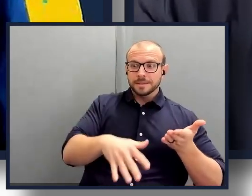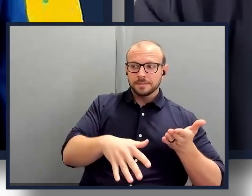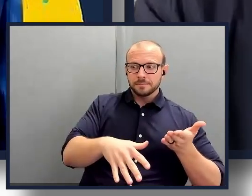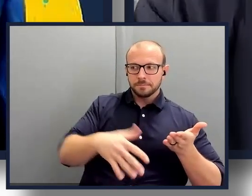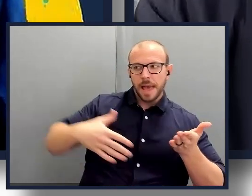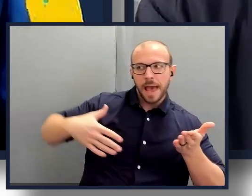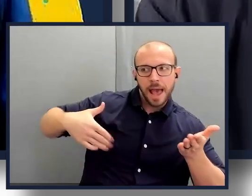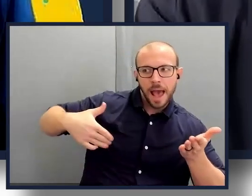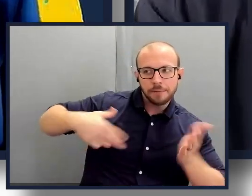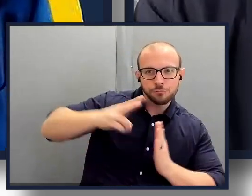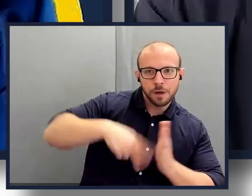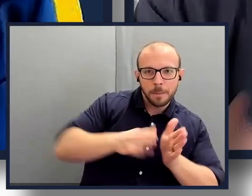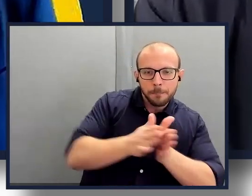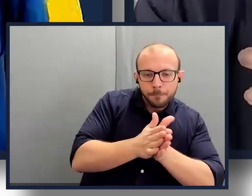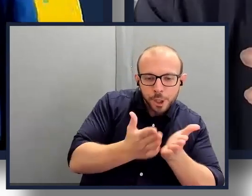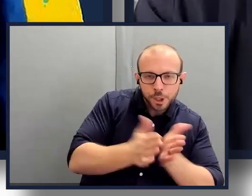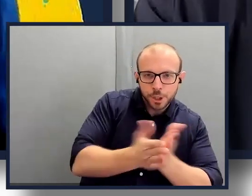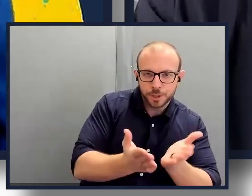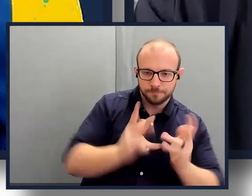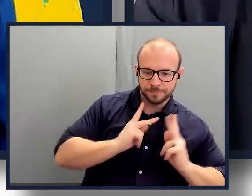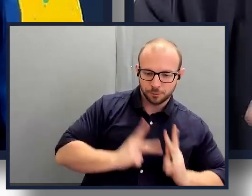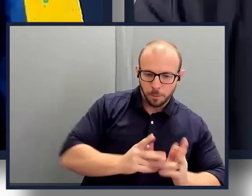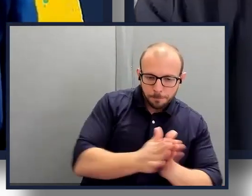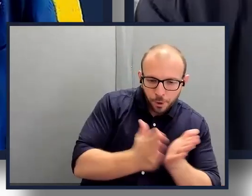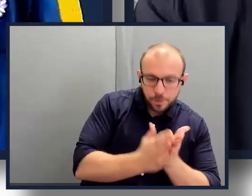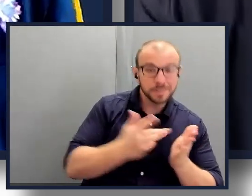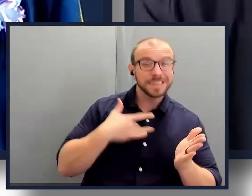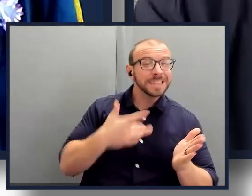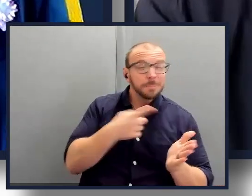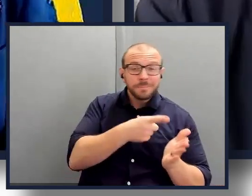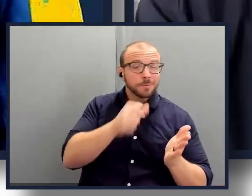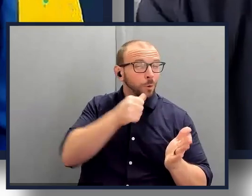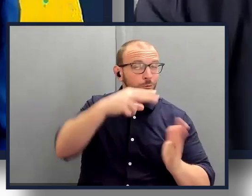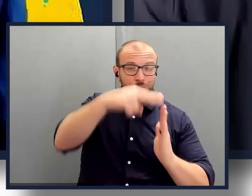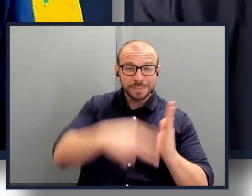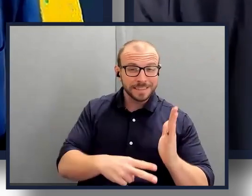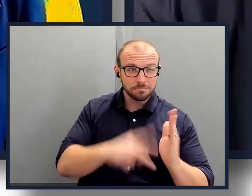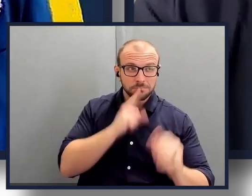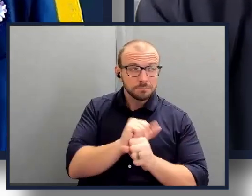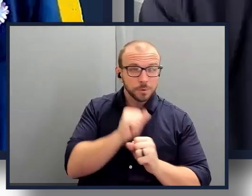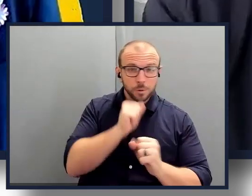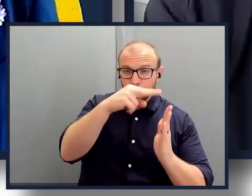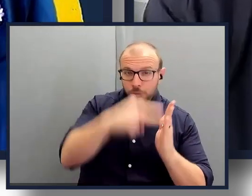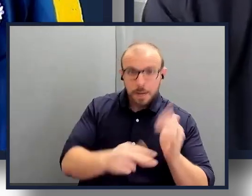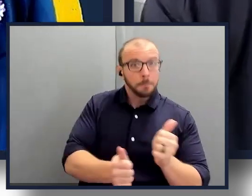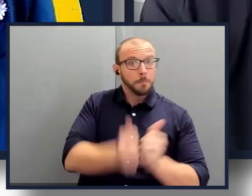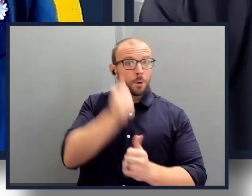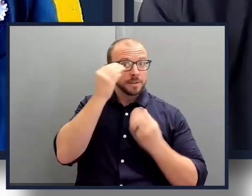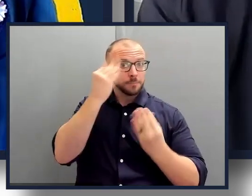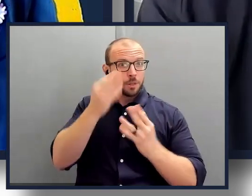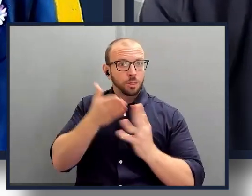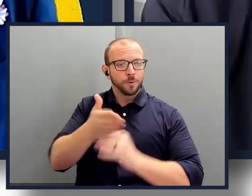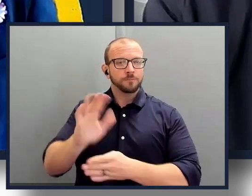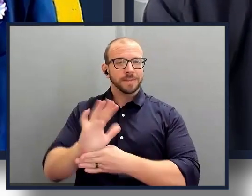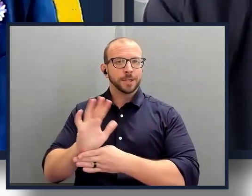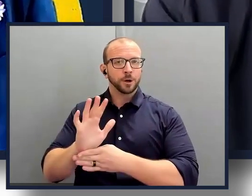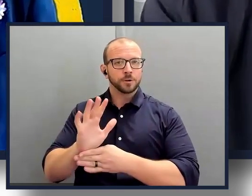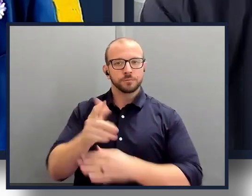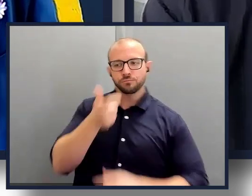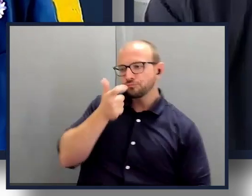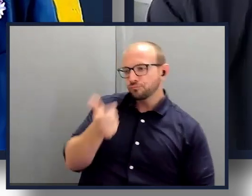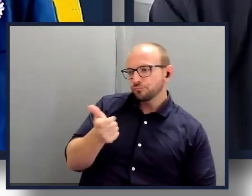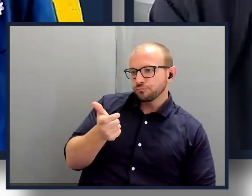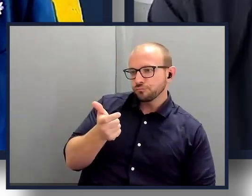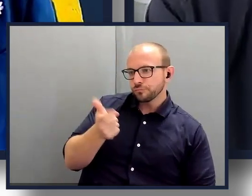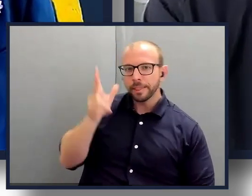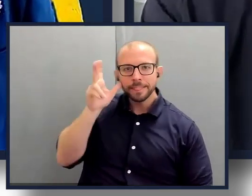even read anymore, right? Most information comes through videos. So they're watching it, they're listening